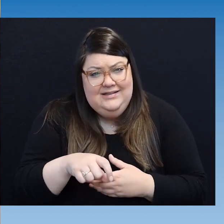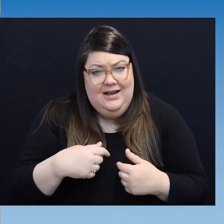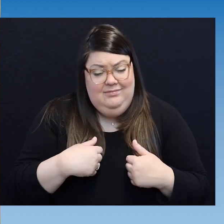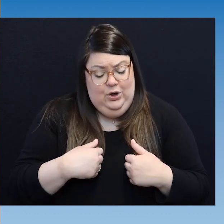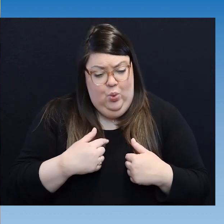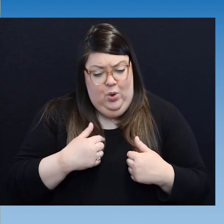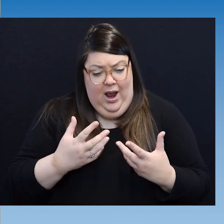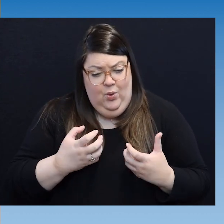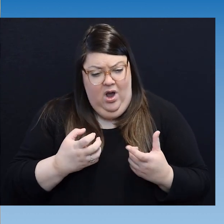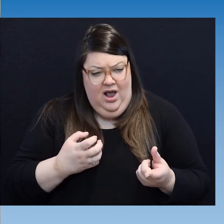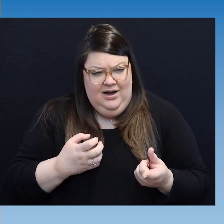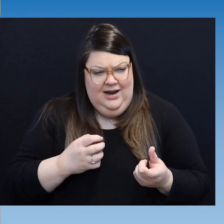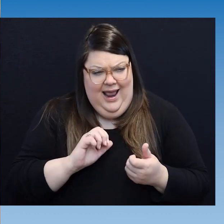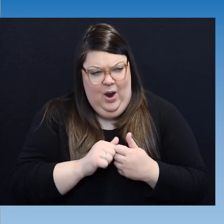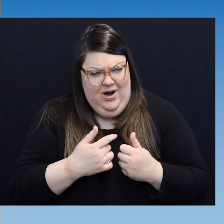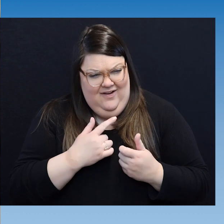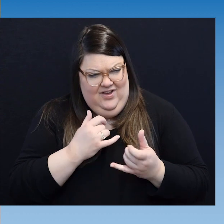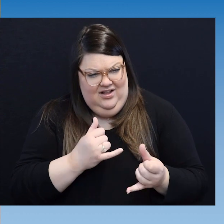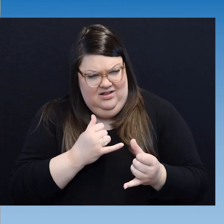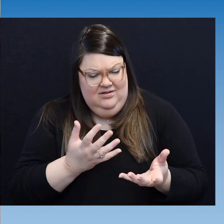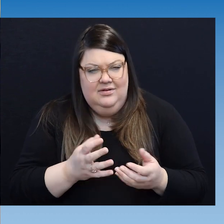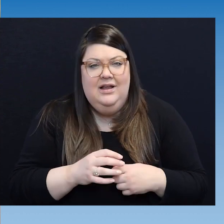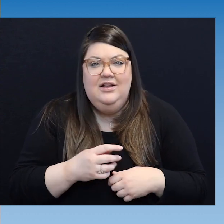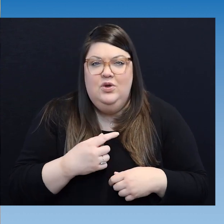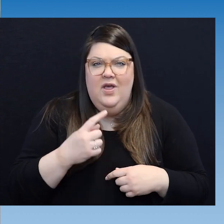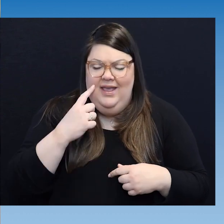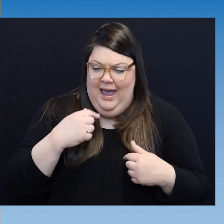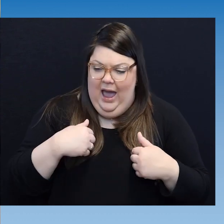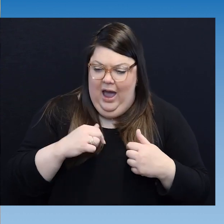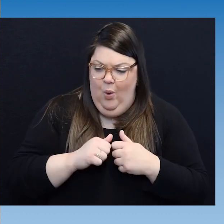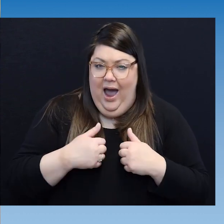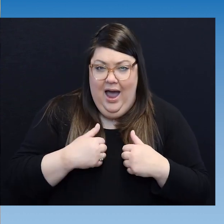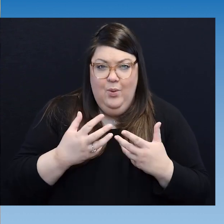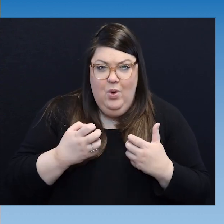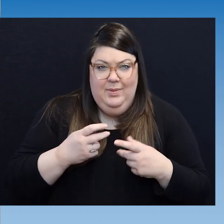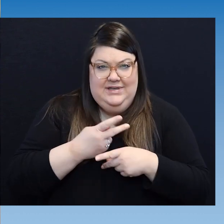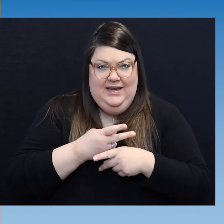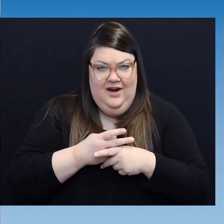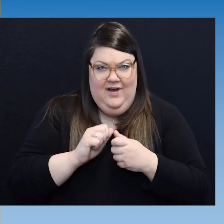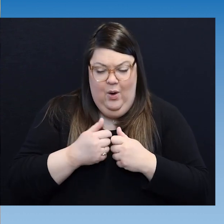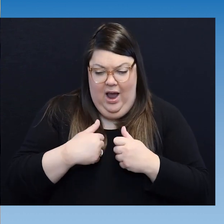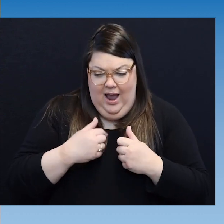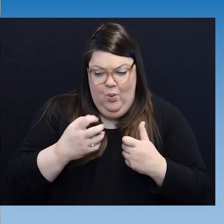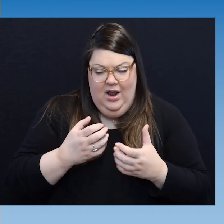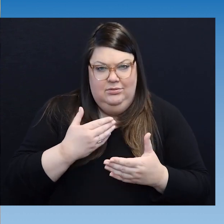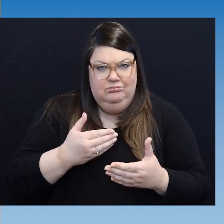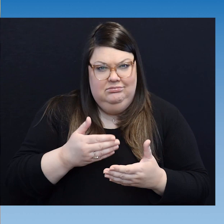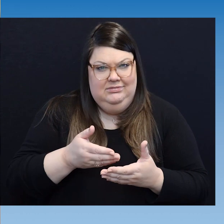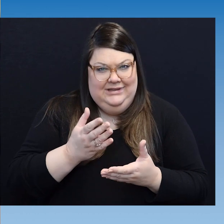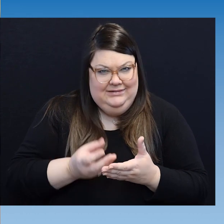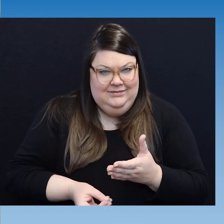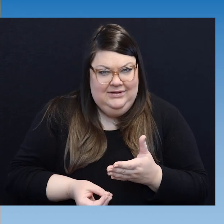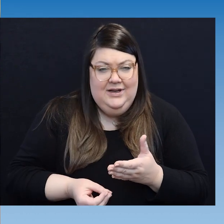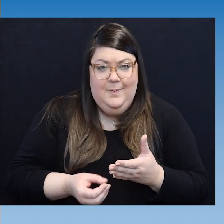know, it makes me look at, to think about how I want to go. It makes me think about how, if it's my time to be in